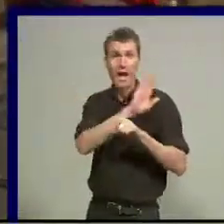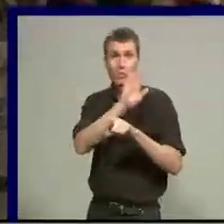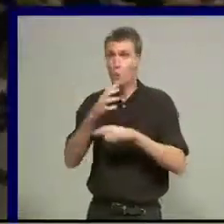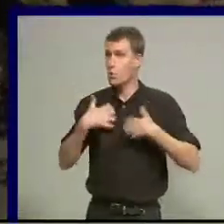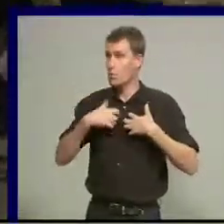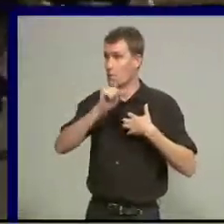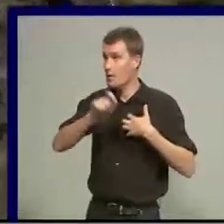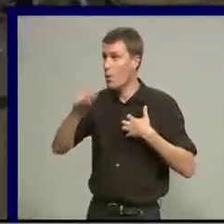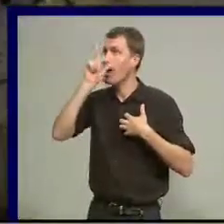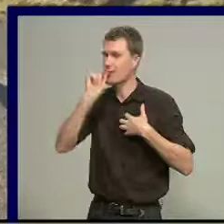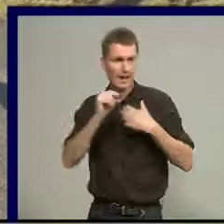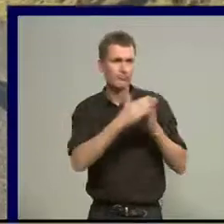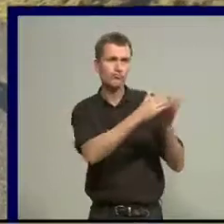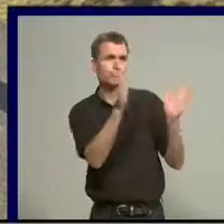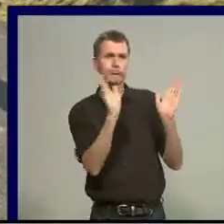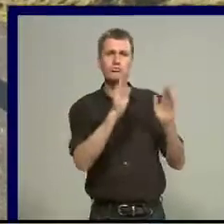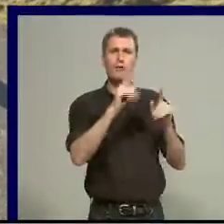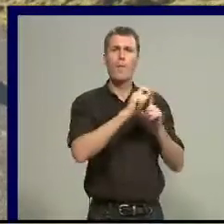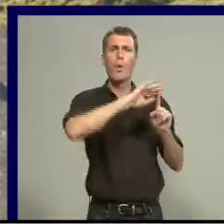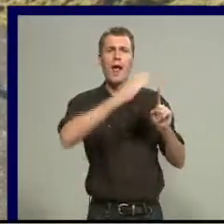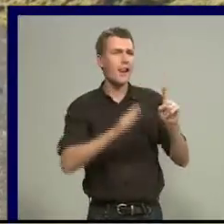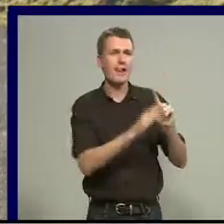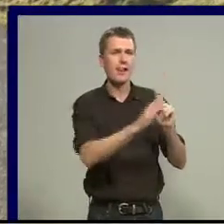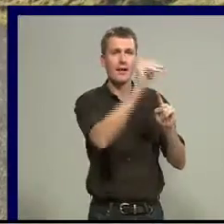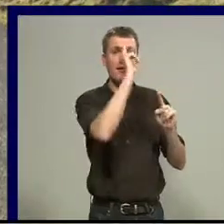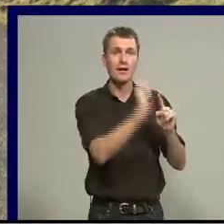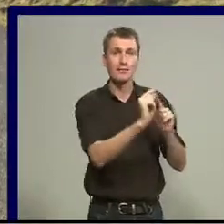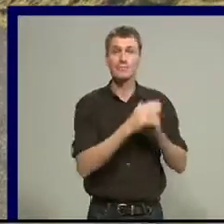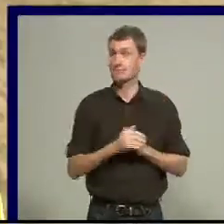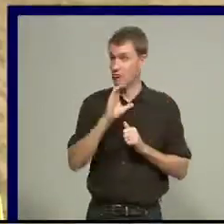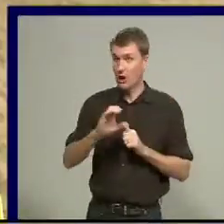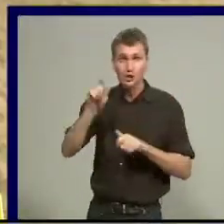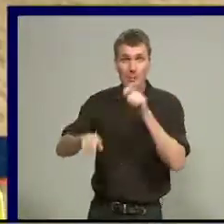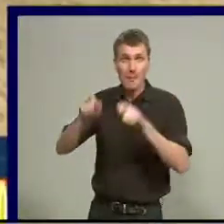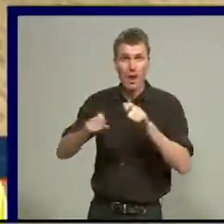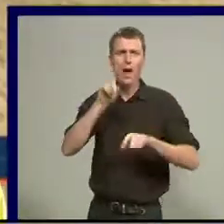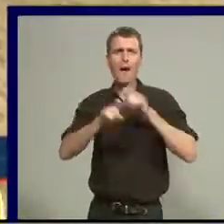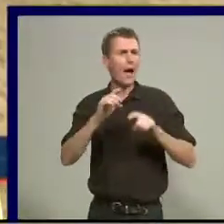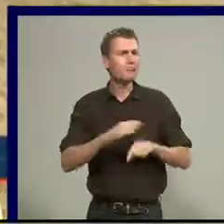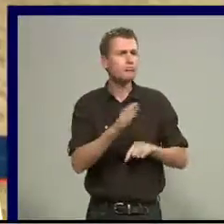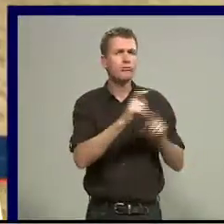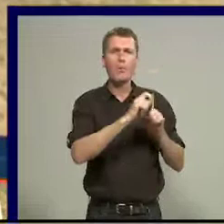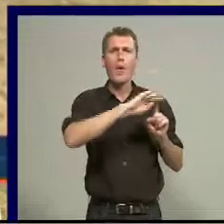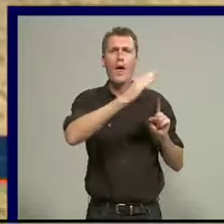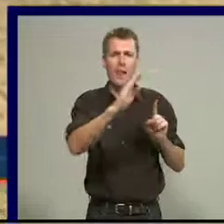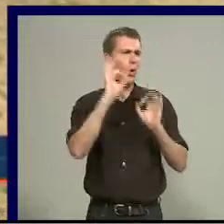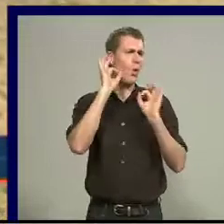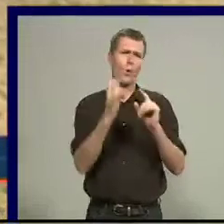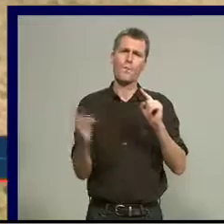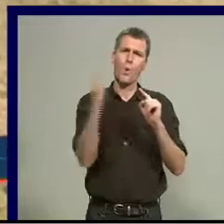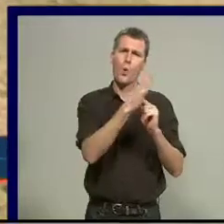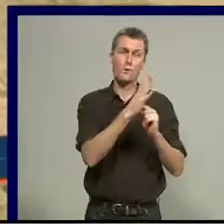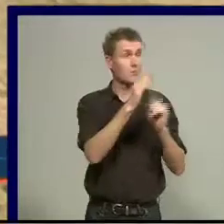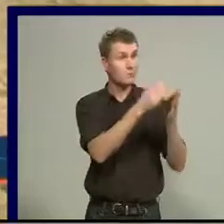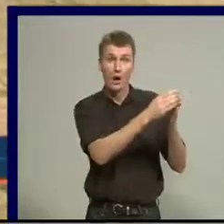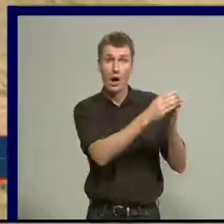Port Hills to explore. The Christchurch people bike up on the Port Hills is always, a huge thing. And have another part of the Port Hills open, a really nice part of the Port